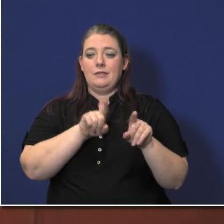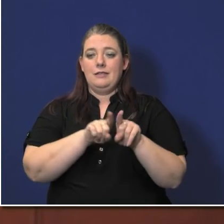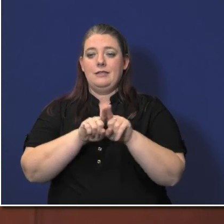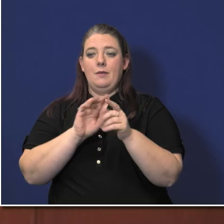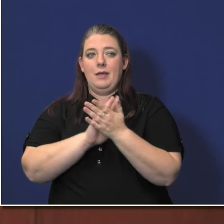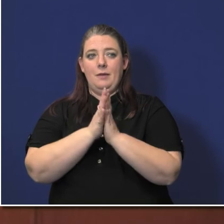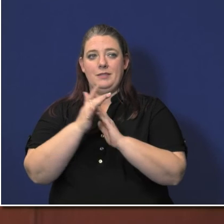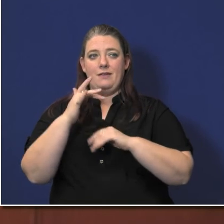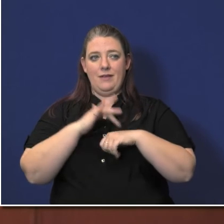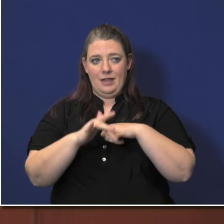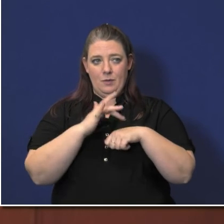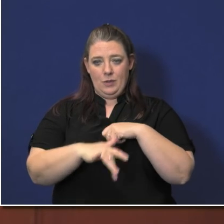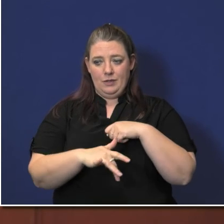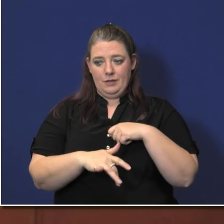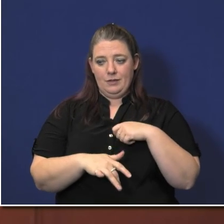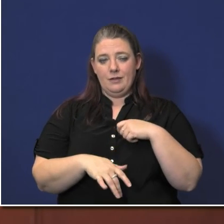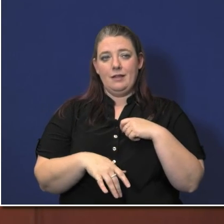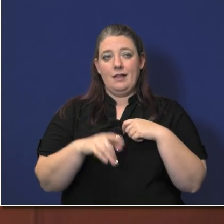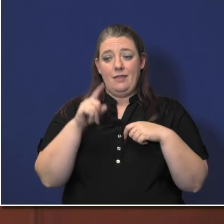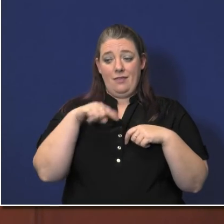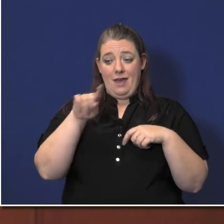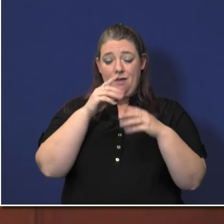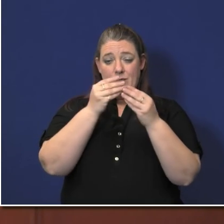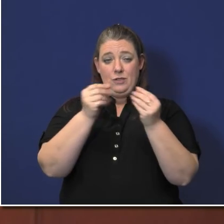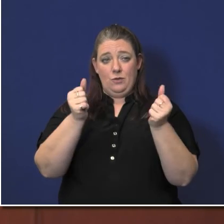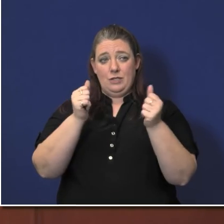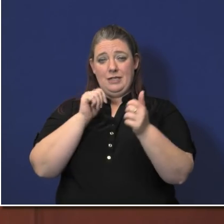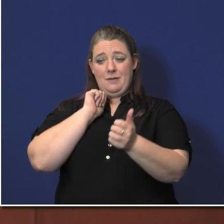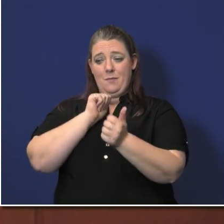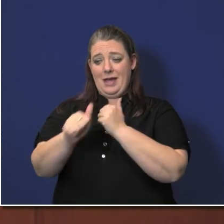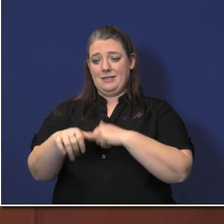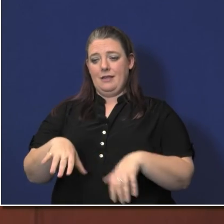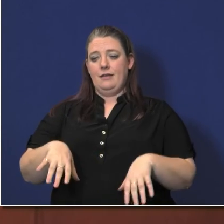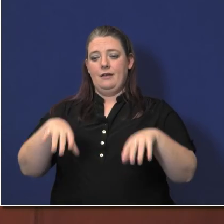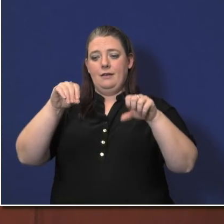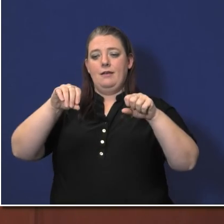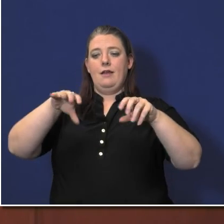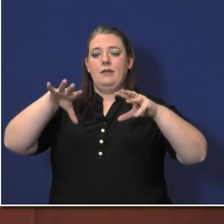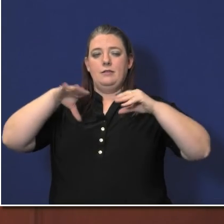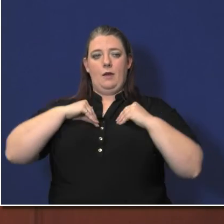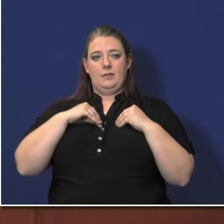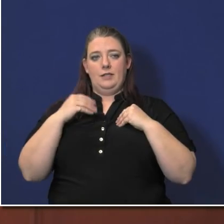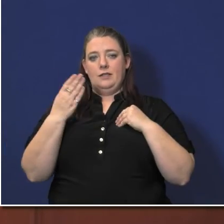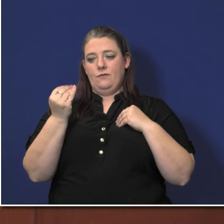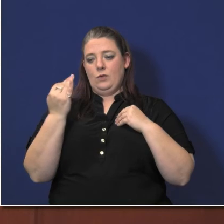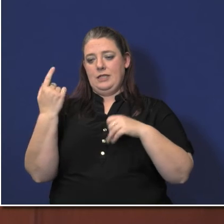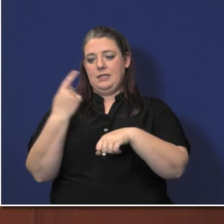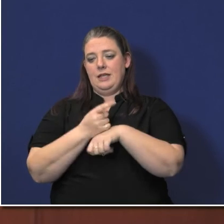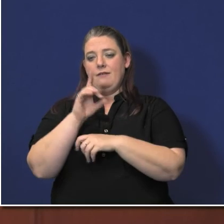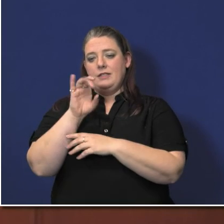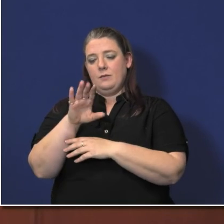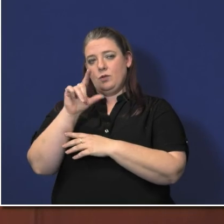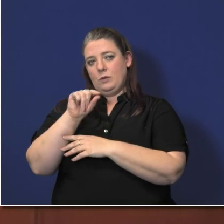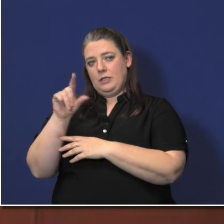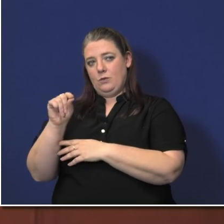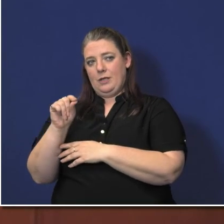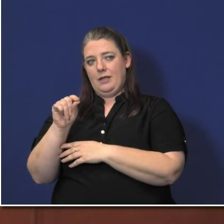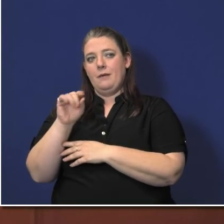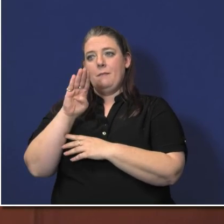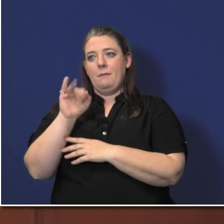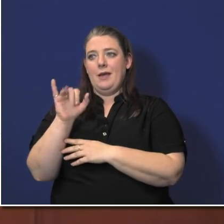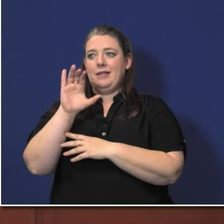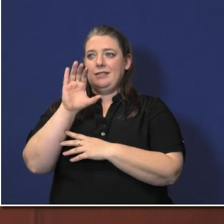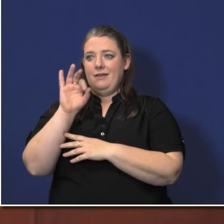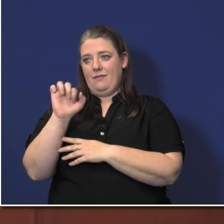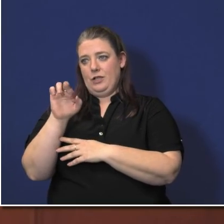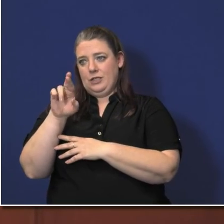available. The above resolution is passed and adopted this 14th day of December 2020 by Cypress-Fairbanks